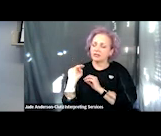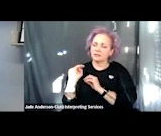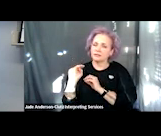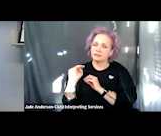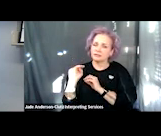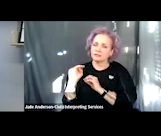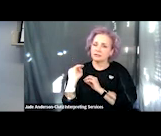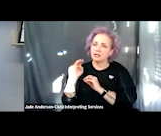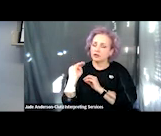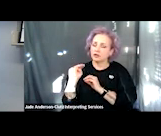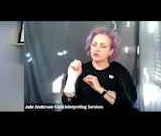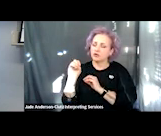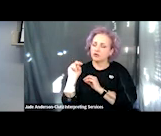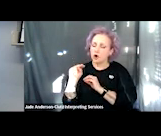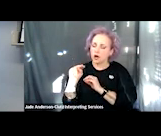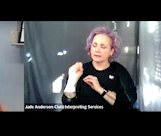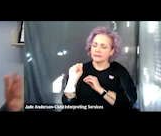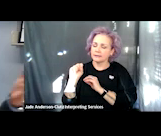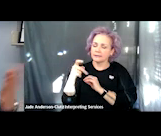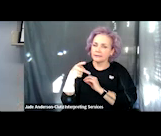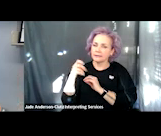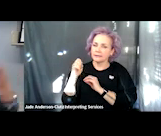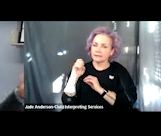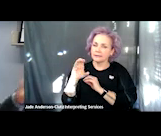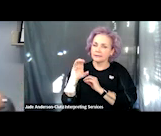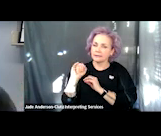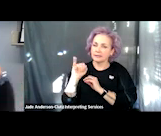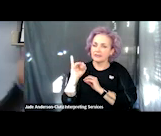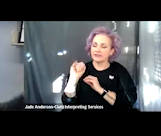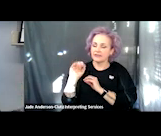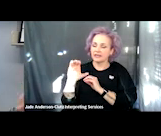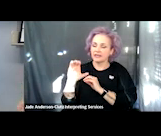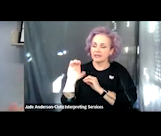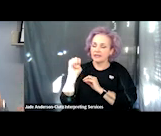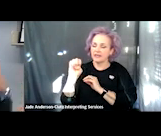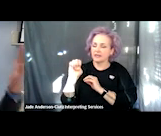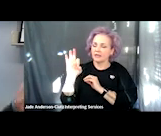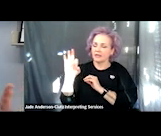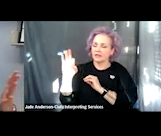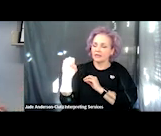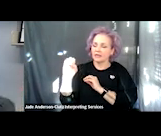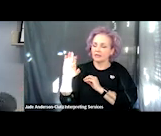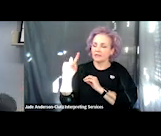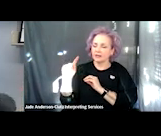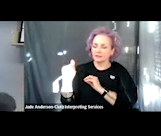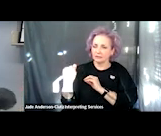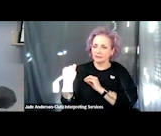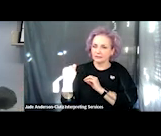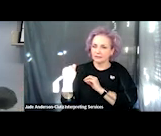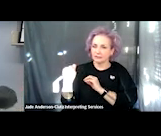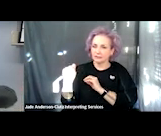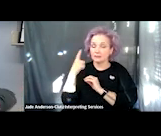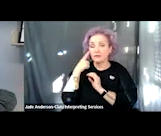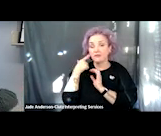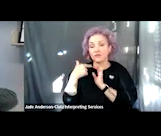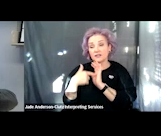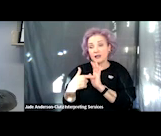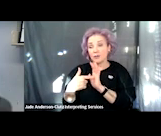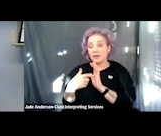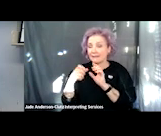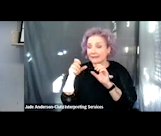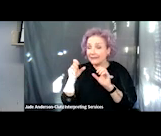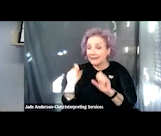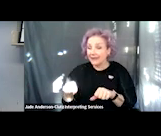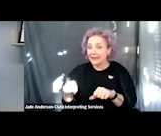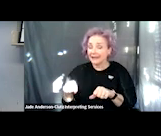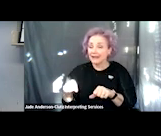and non-specific effects in the same case, as we saw for example, cytomegalovirus and so on. So, however,